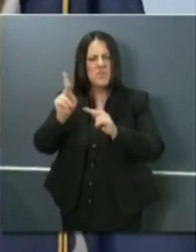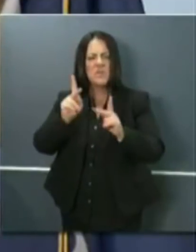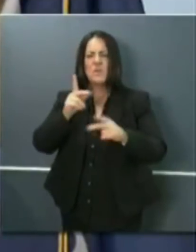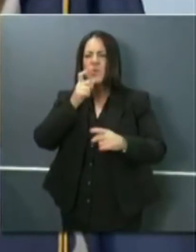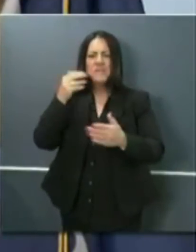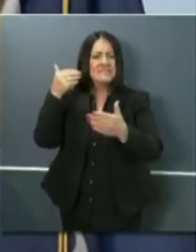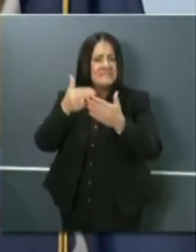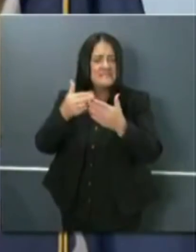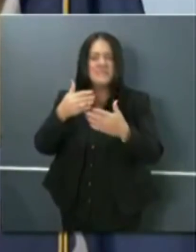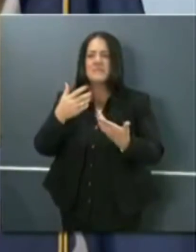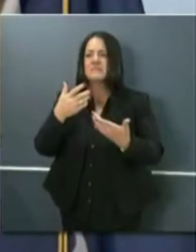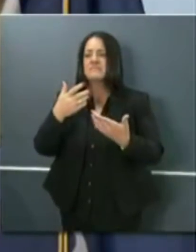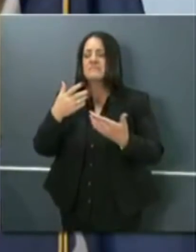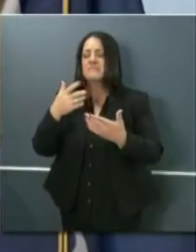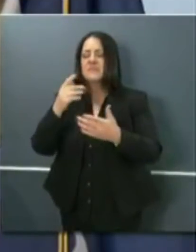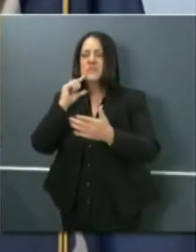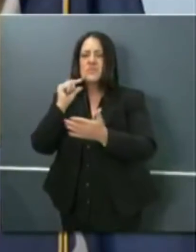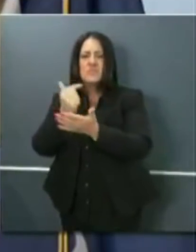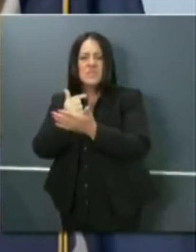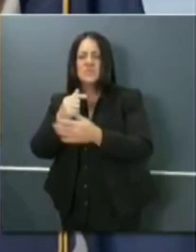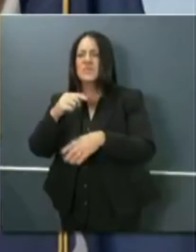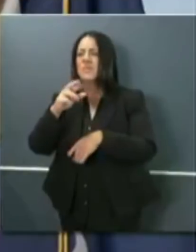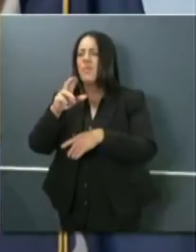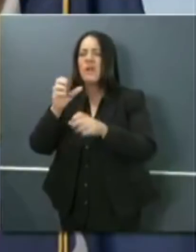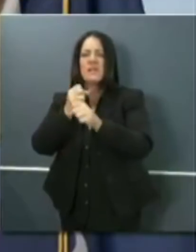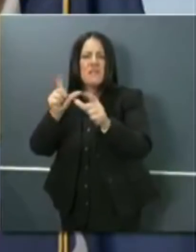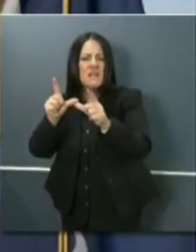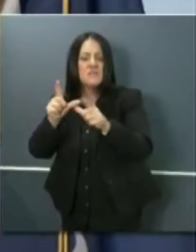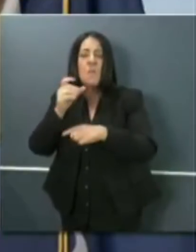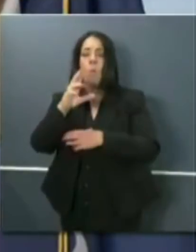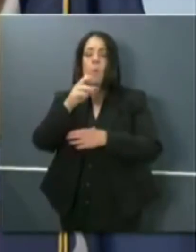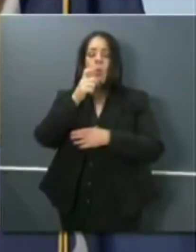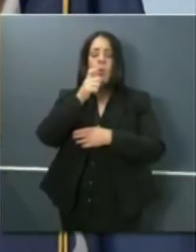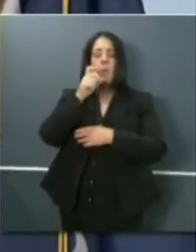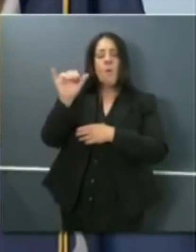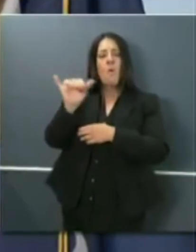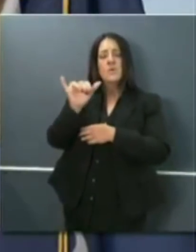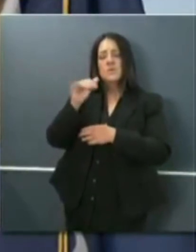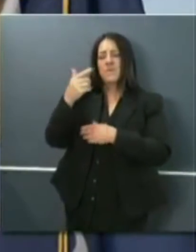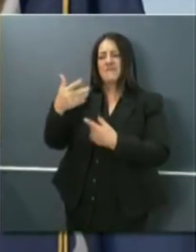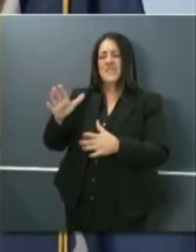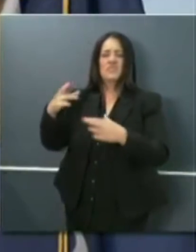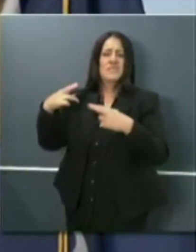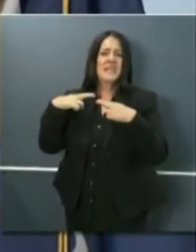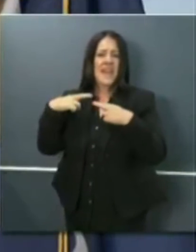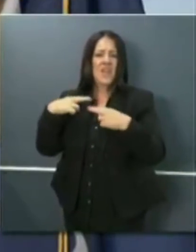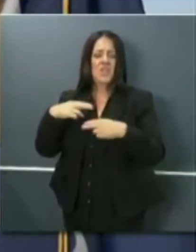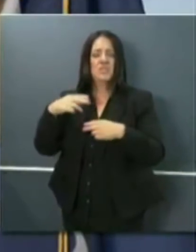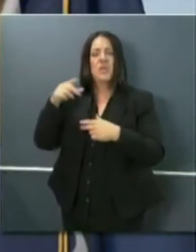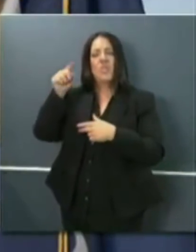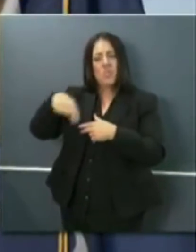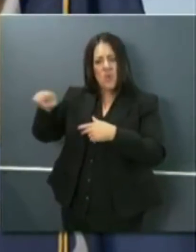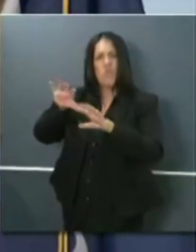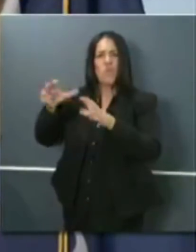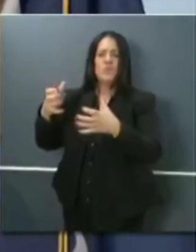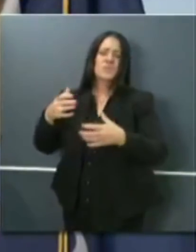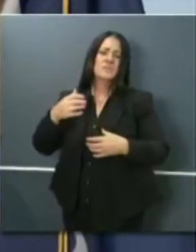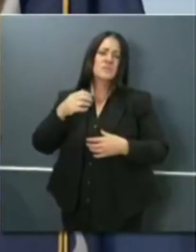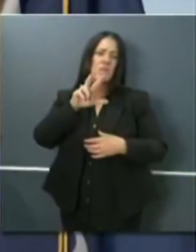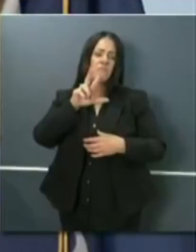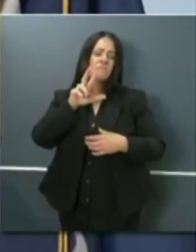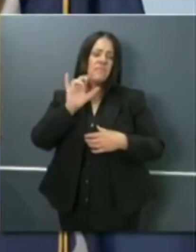just recently retired, or they're in the process of getting their license and their degrees. And so we are very, very